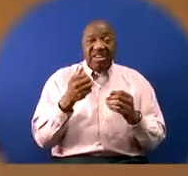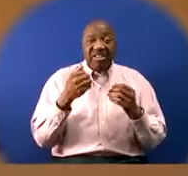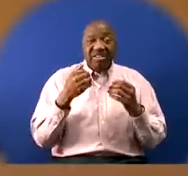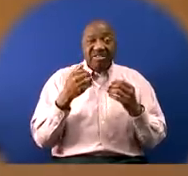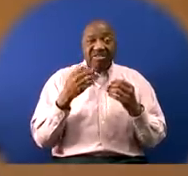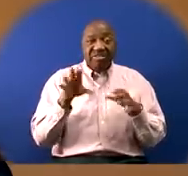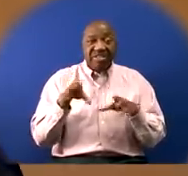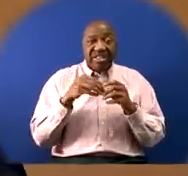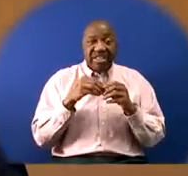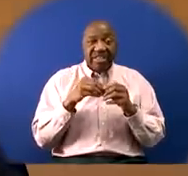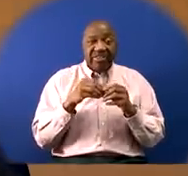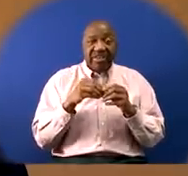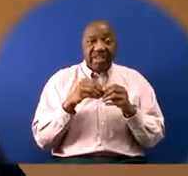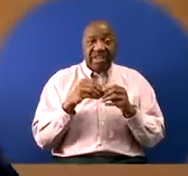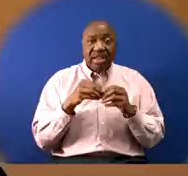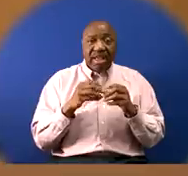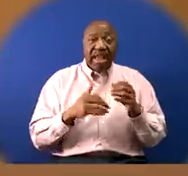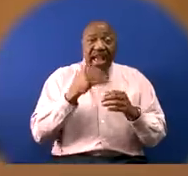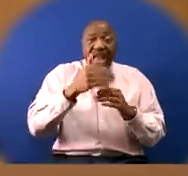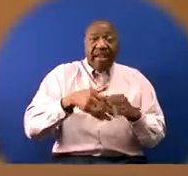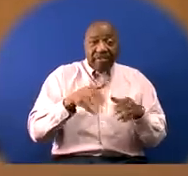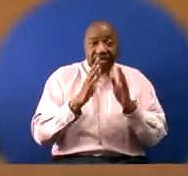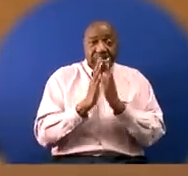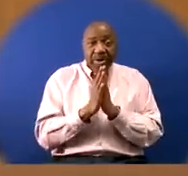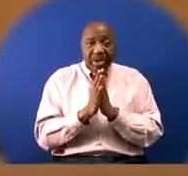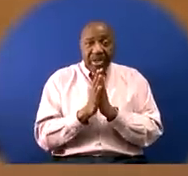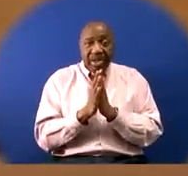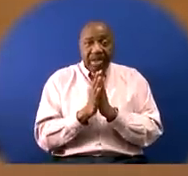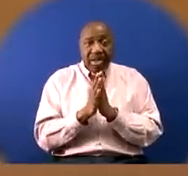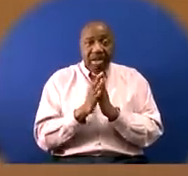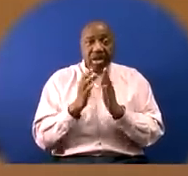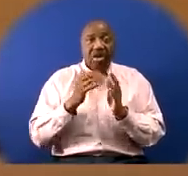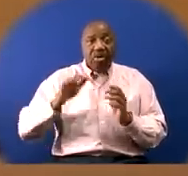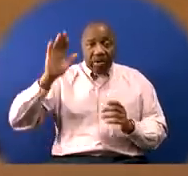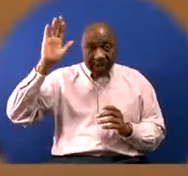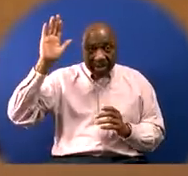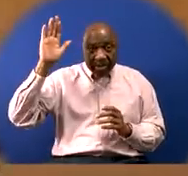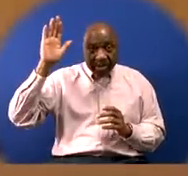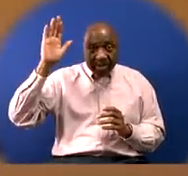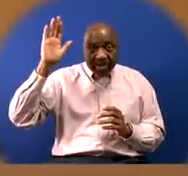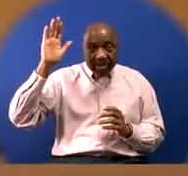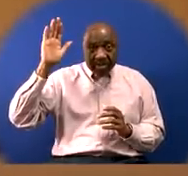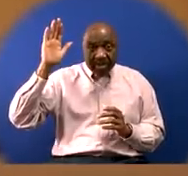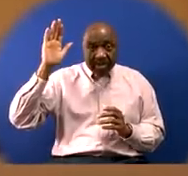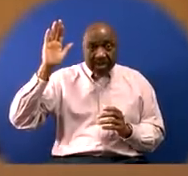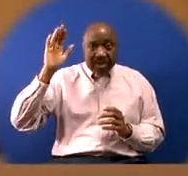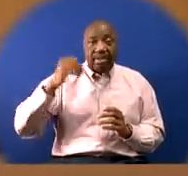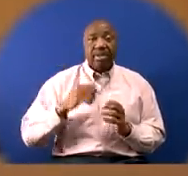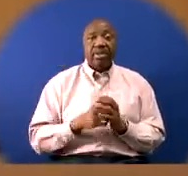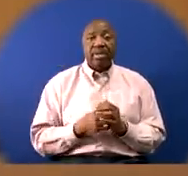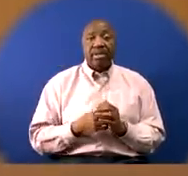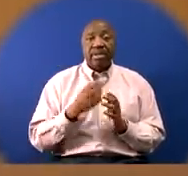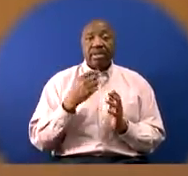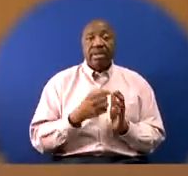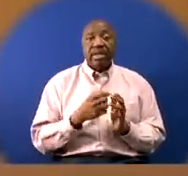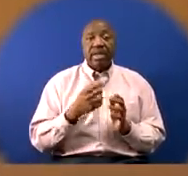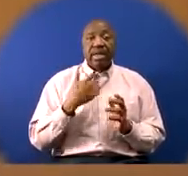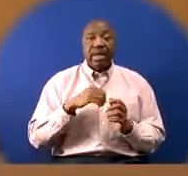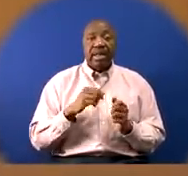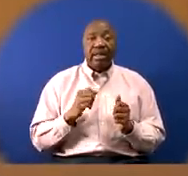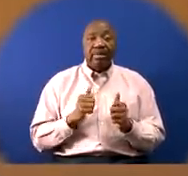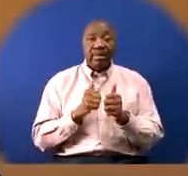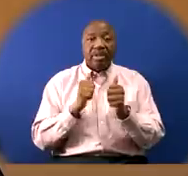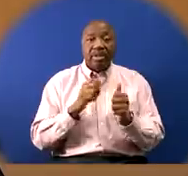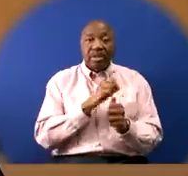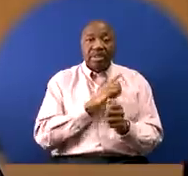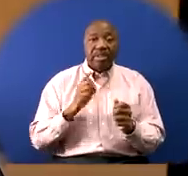our consecration prayer, our chairman is going to pray a prayer. And after he has prayed that prayer, we'll ask that you'll just slip up your hands and our deacons will serve